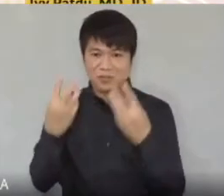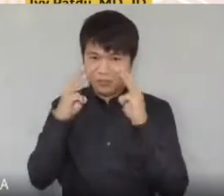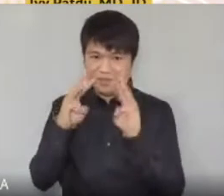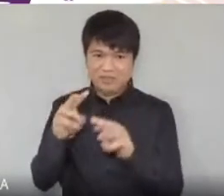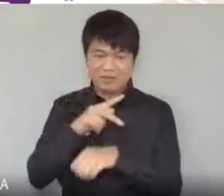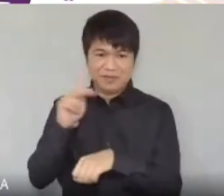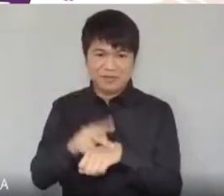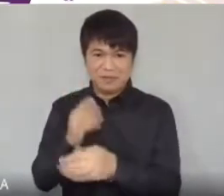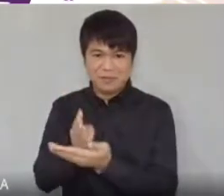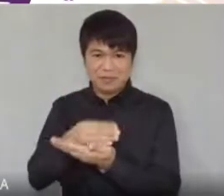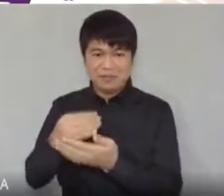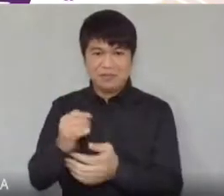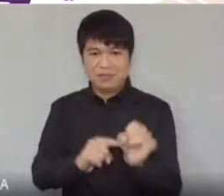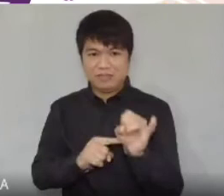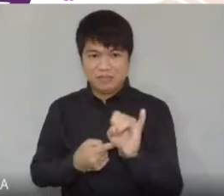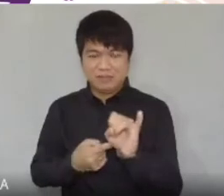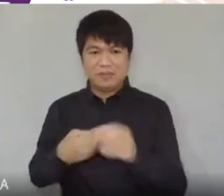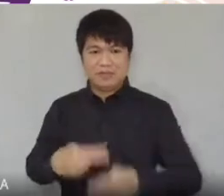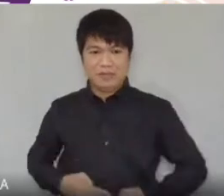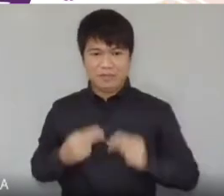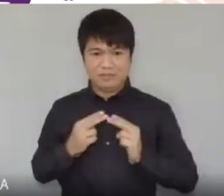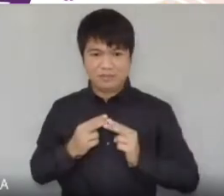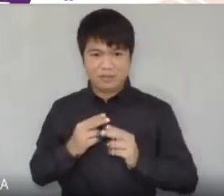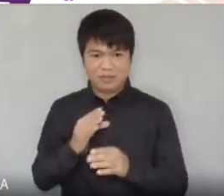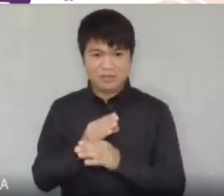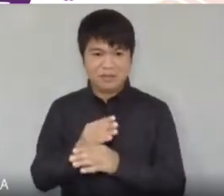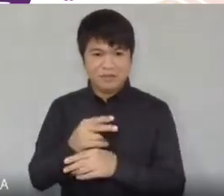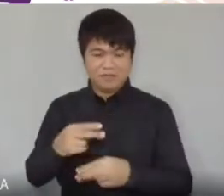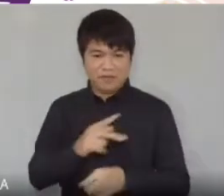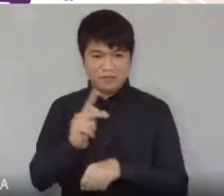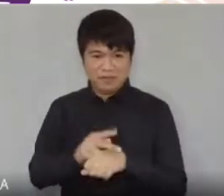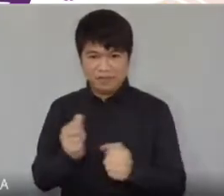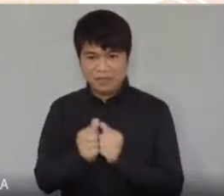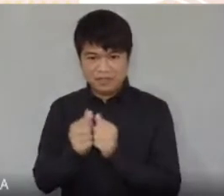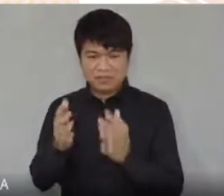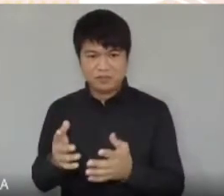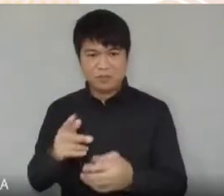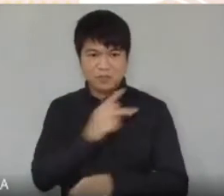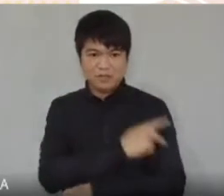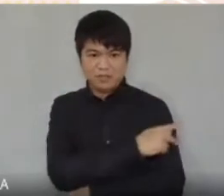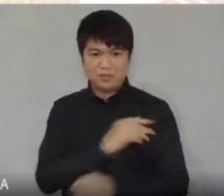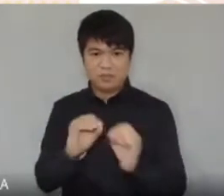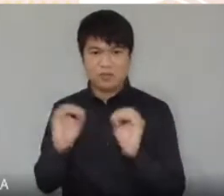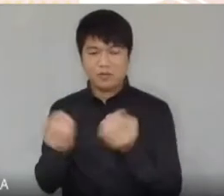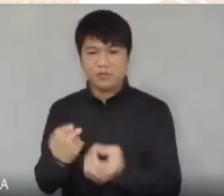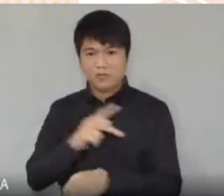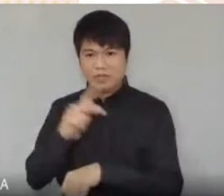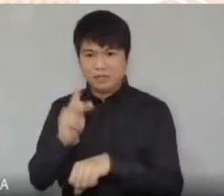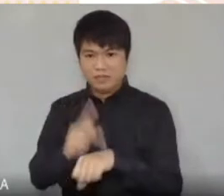Philippine Society of Nutritionists and Dietitians, the Nutrition Dietitian Association of the Philippines,